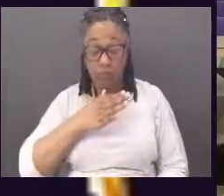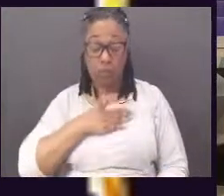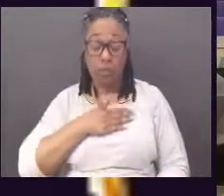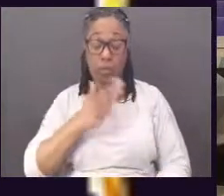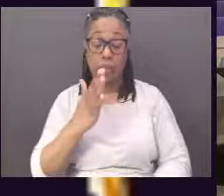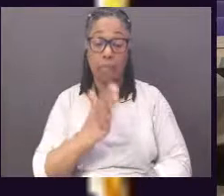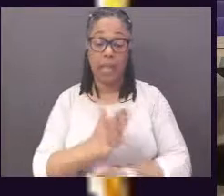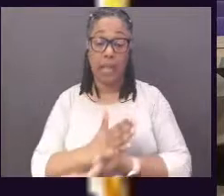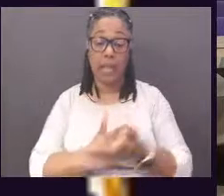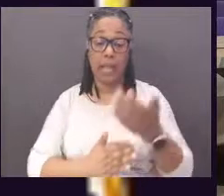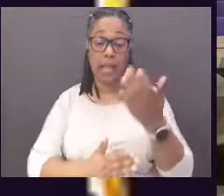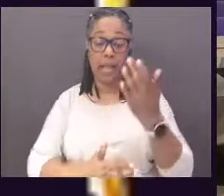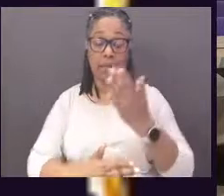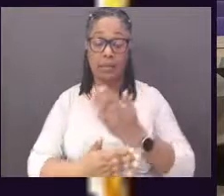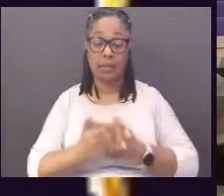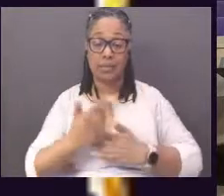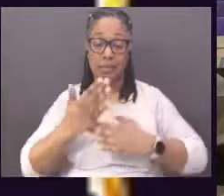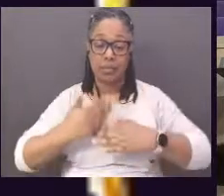Total